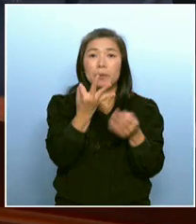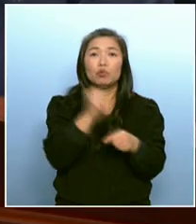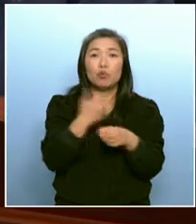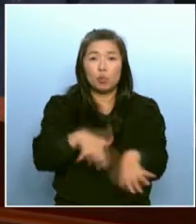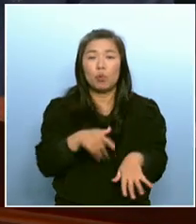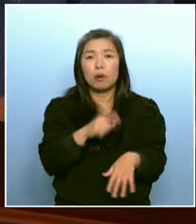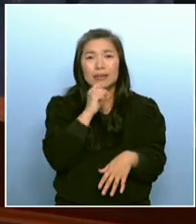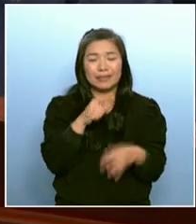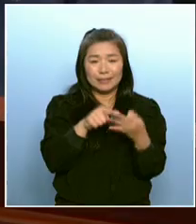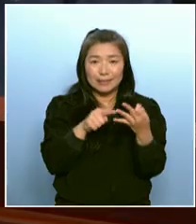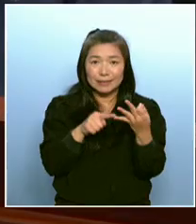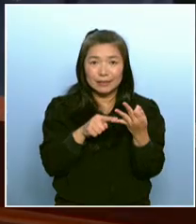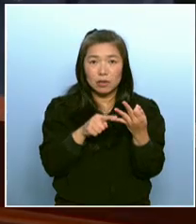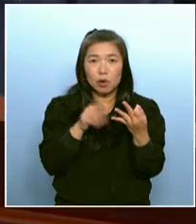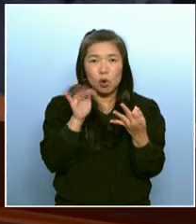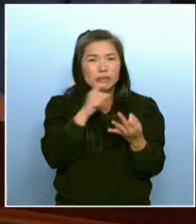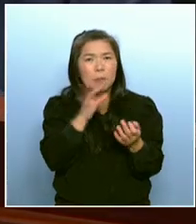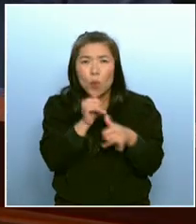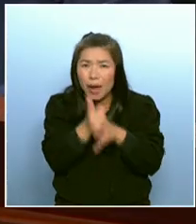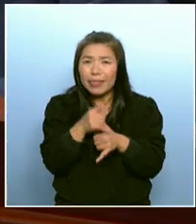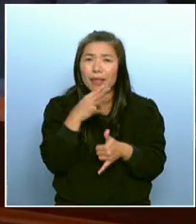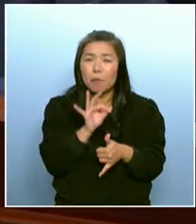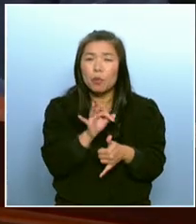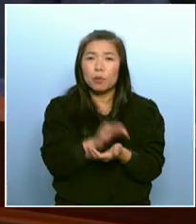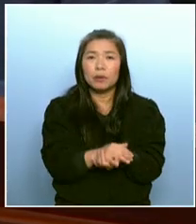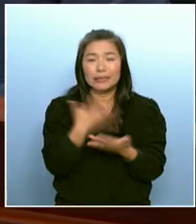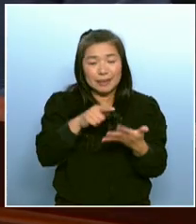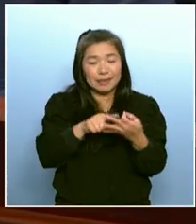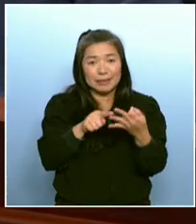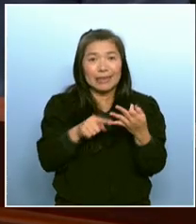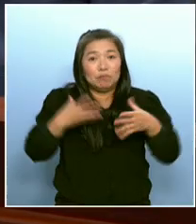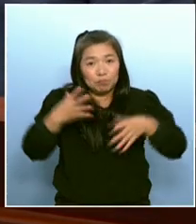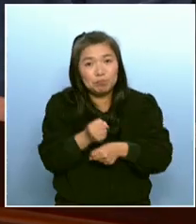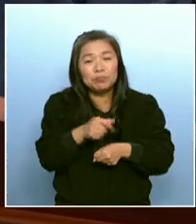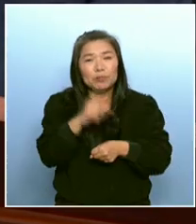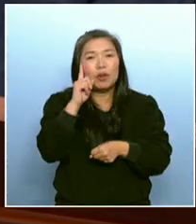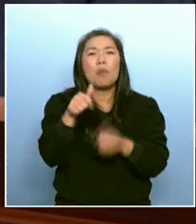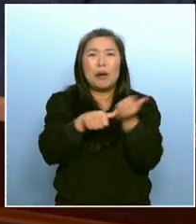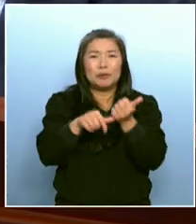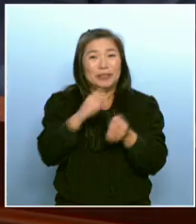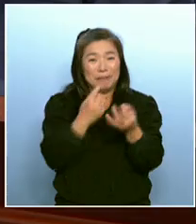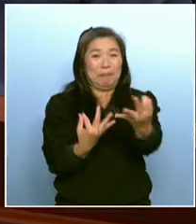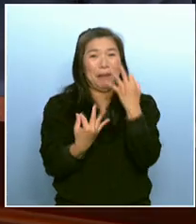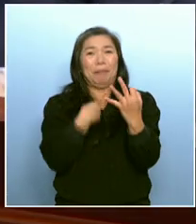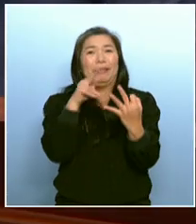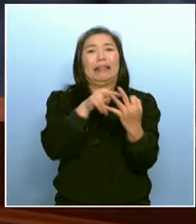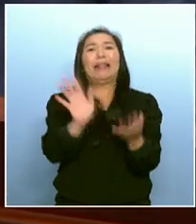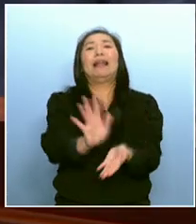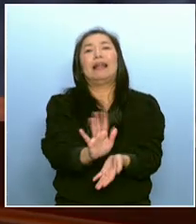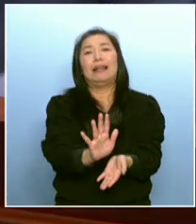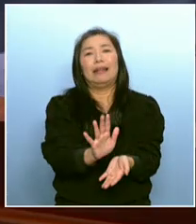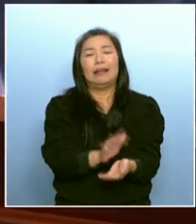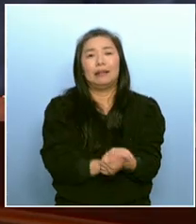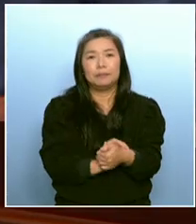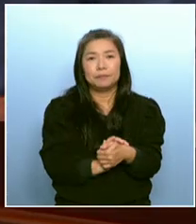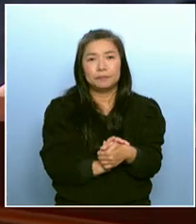consolidated report because there have been 3 studies already. We could follow up on the recommendations or findings of these 3 studies.